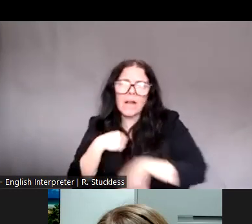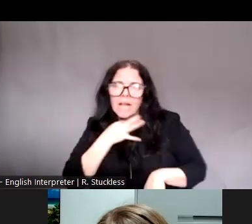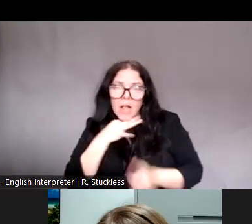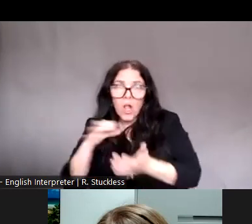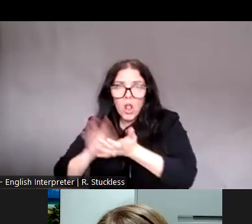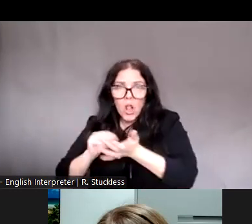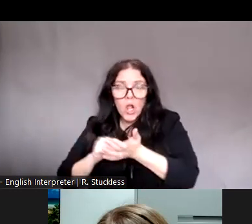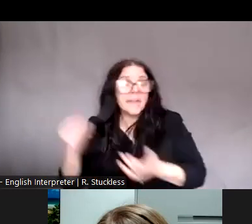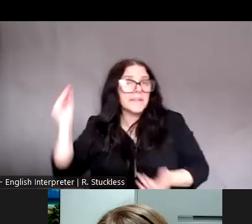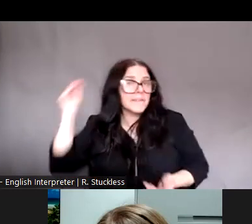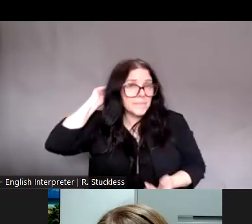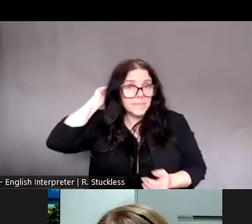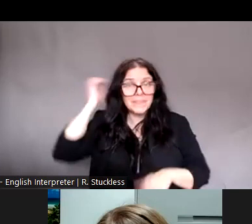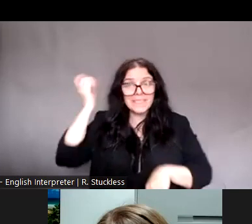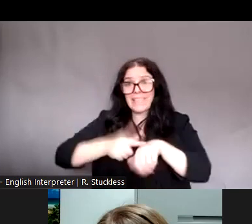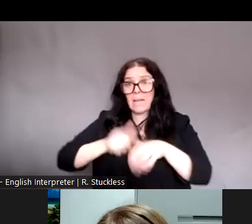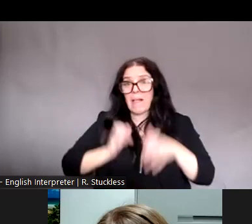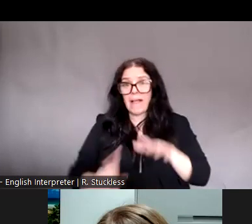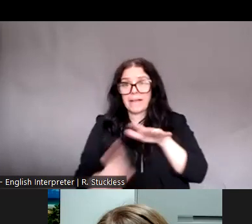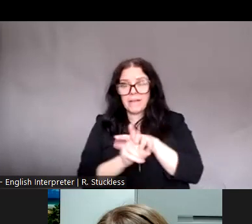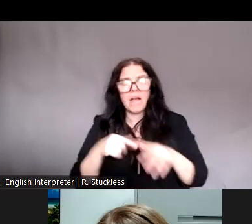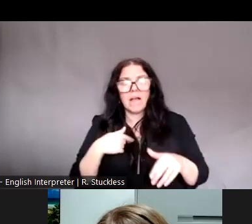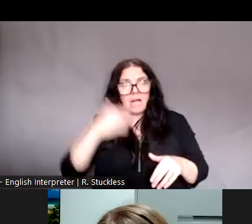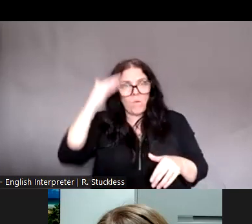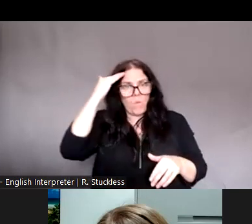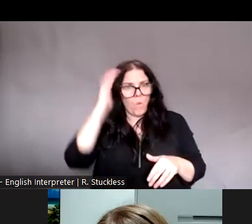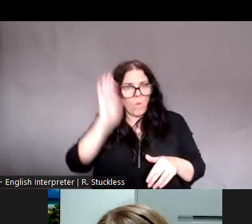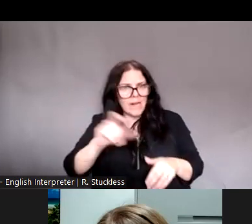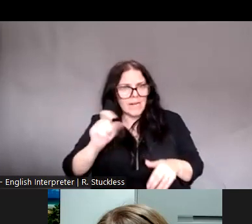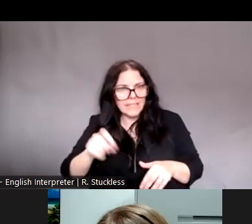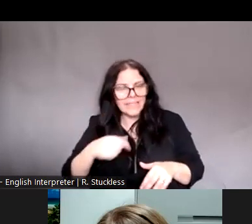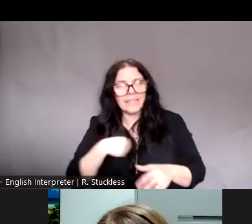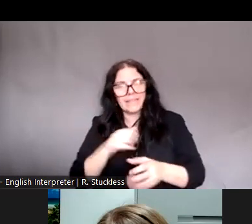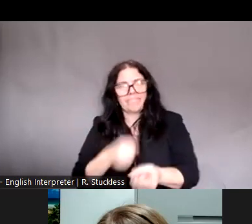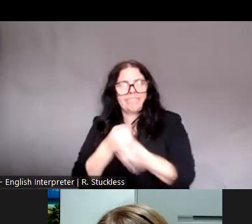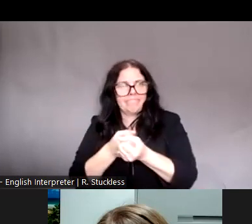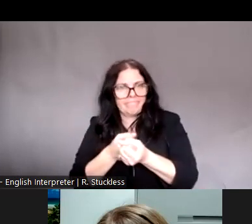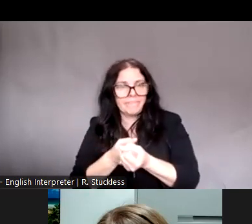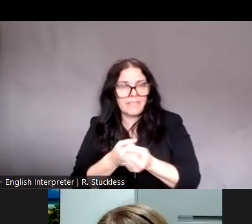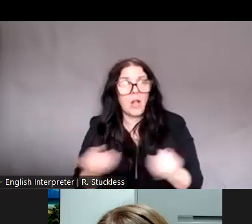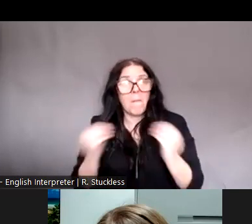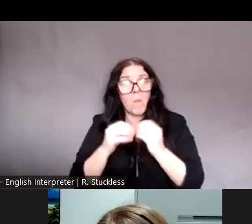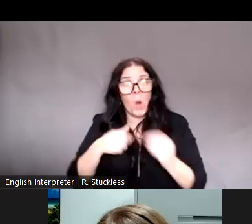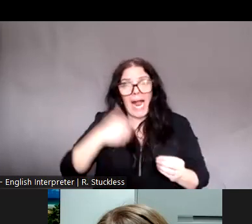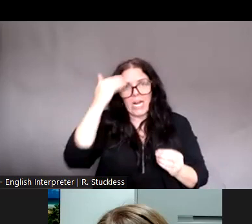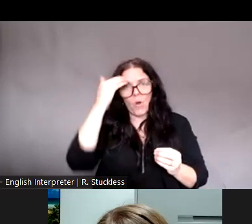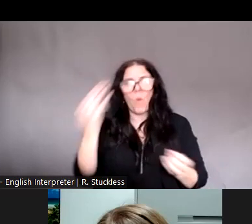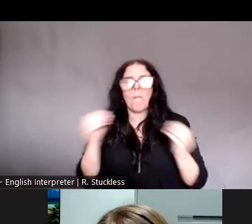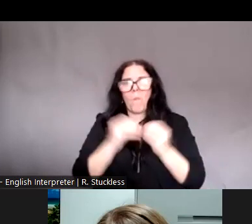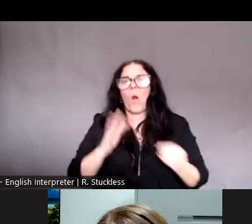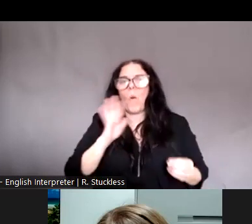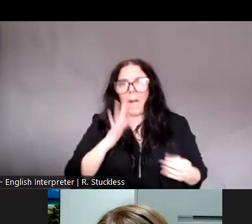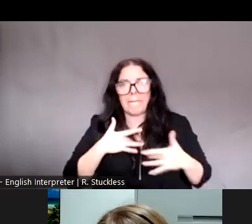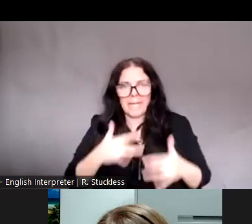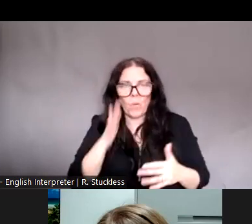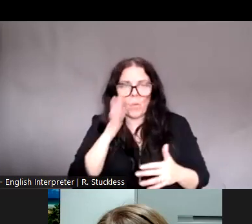it. And the better educated, the more knowledgeable somebody is on a program, the more likely they are to think of